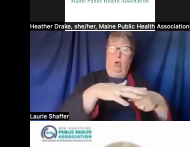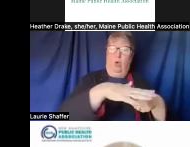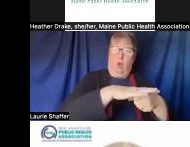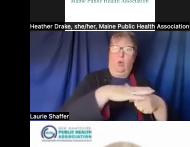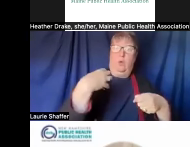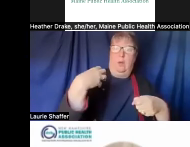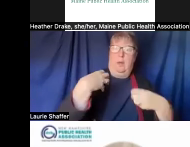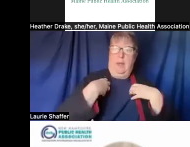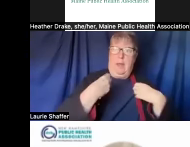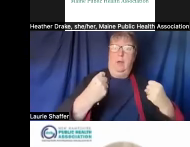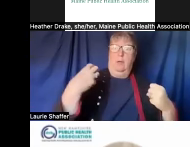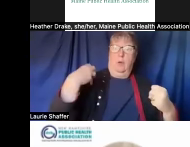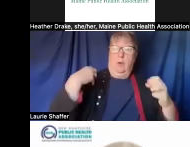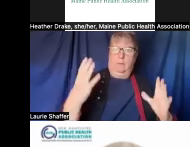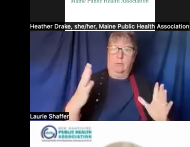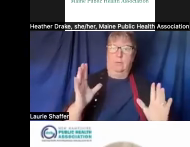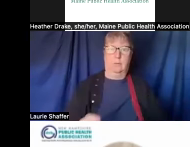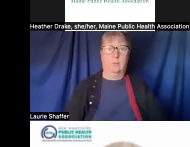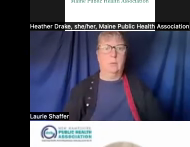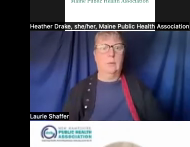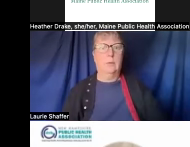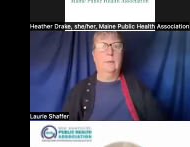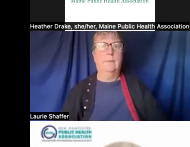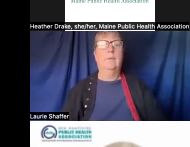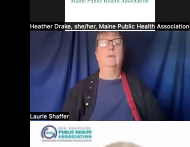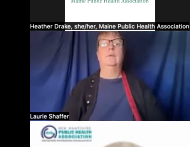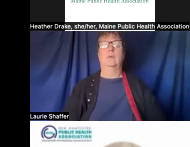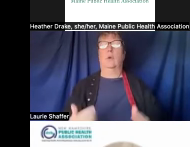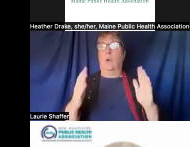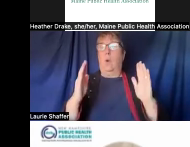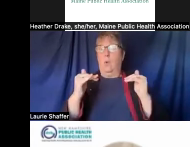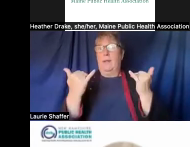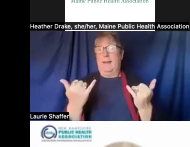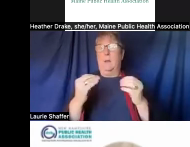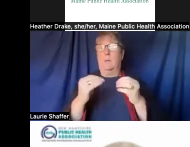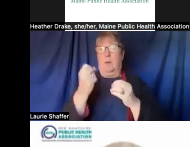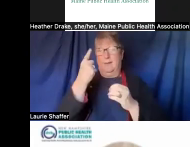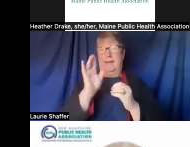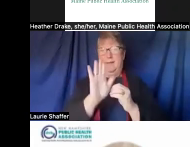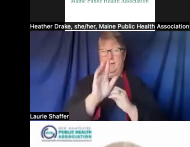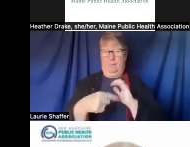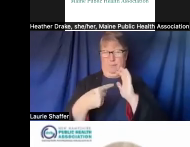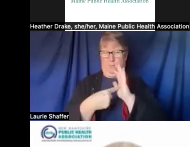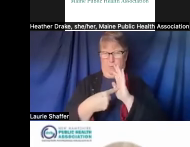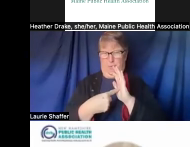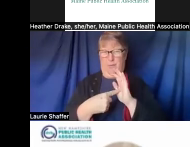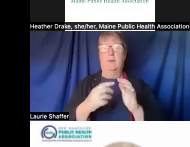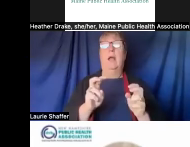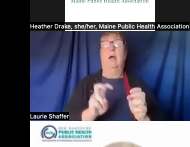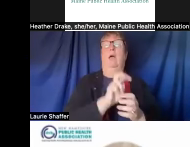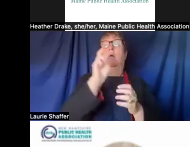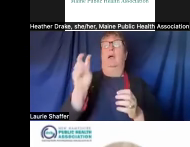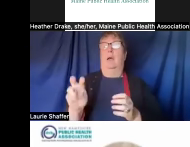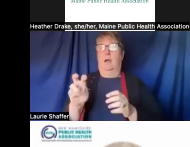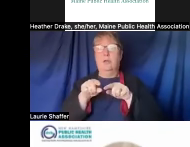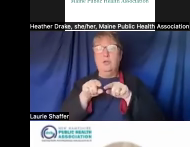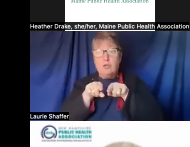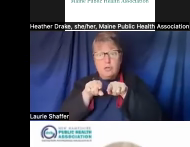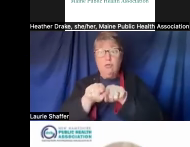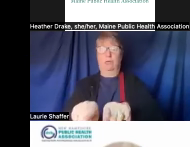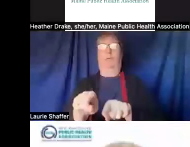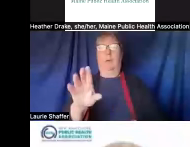So now that we have a very quick and hopefully a little deeper understanding of the role of the local health officer, let's jump into COVID-19 and the pandemic